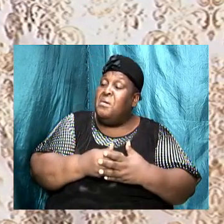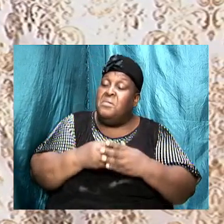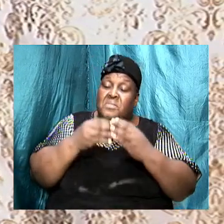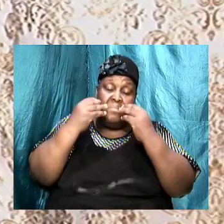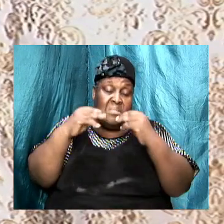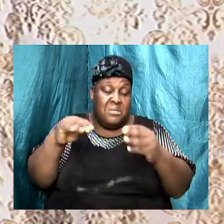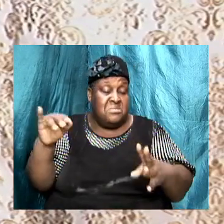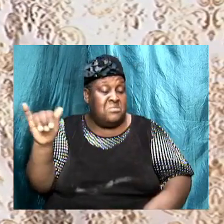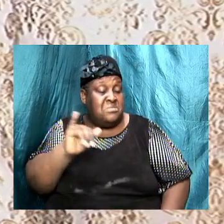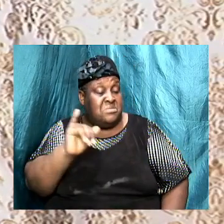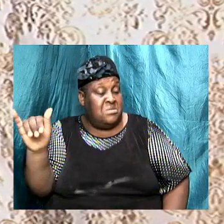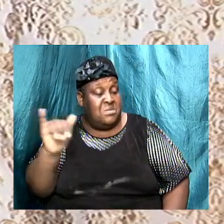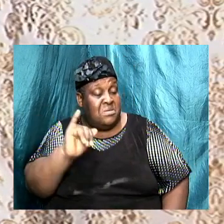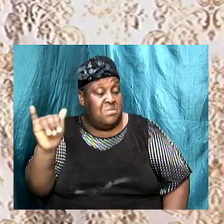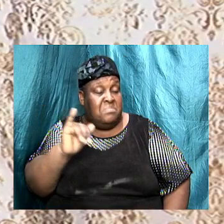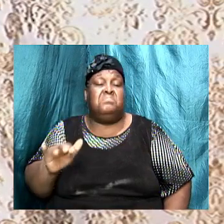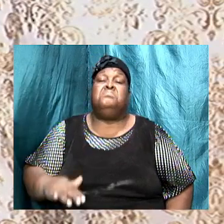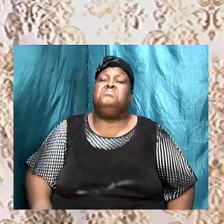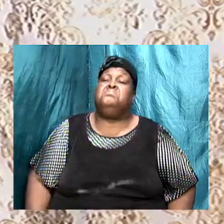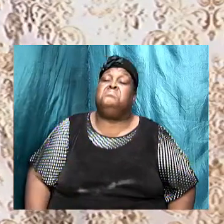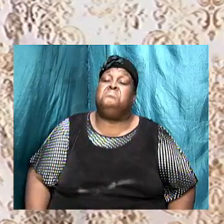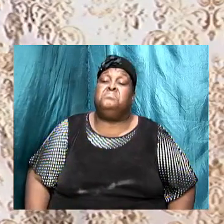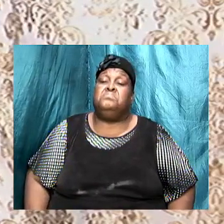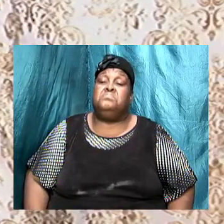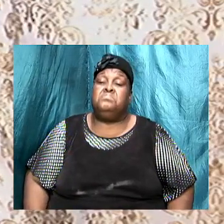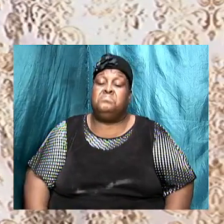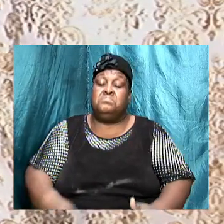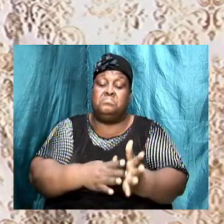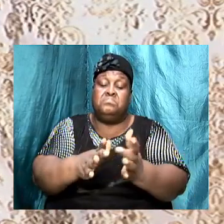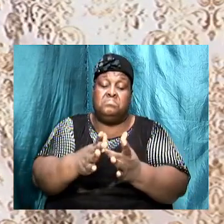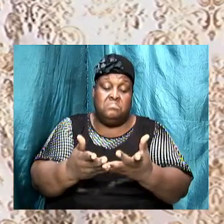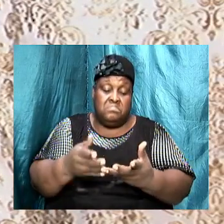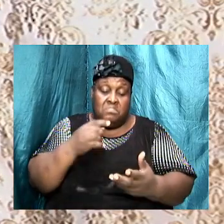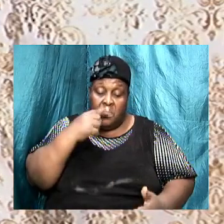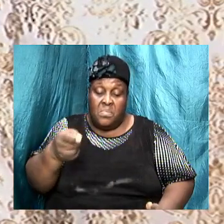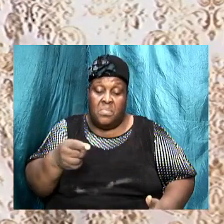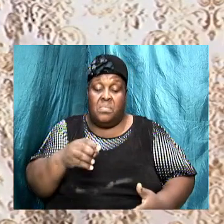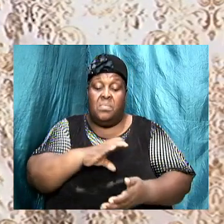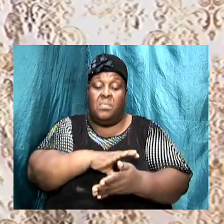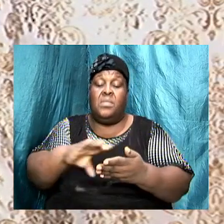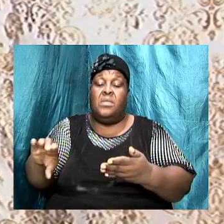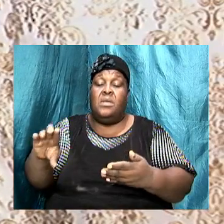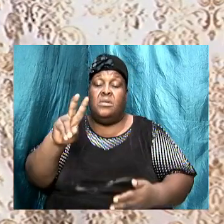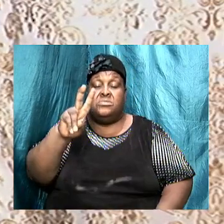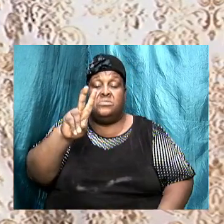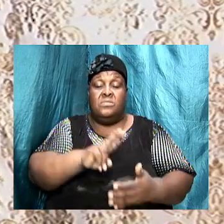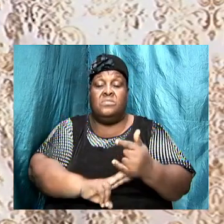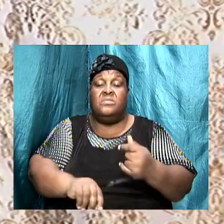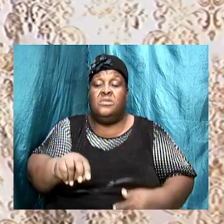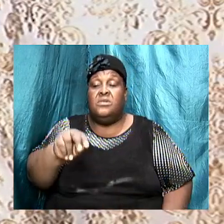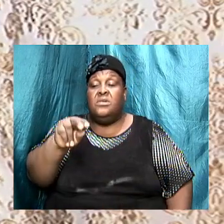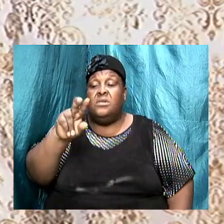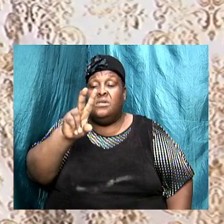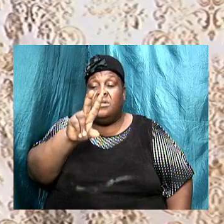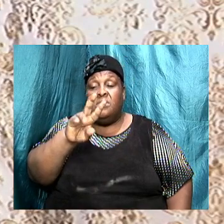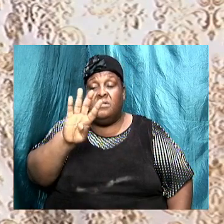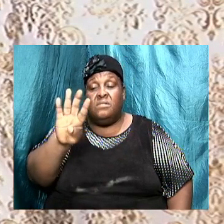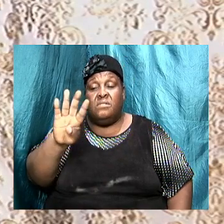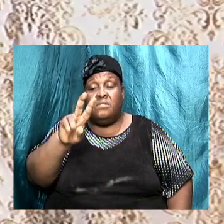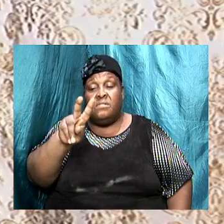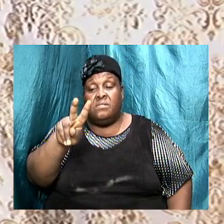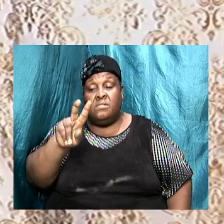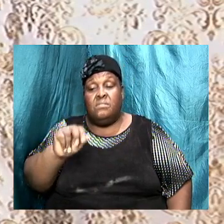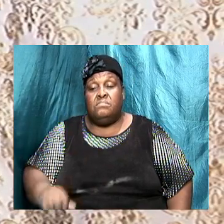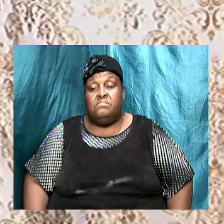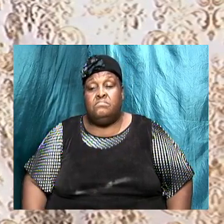are the same thing. And the Bible says in the book of Acts 2, verses 42, and let us look at that